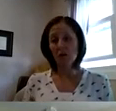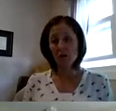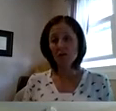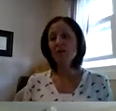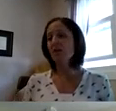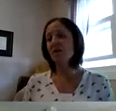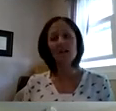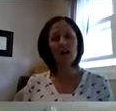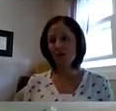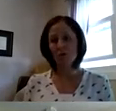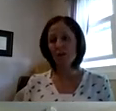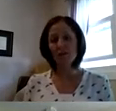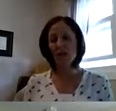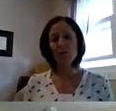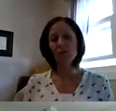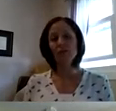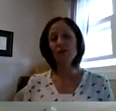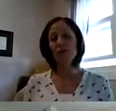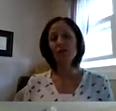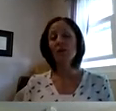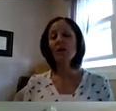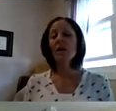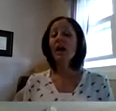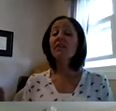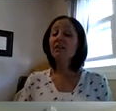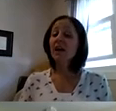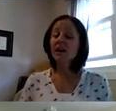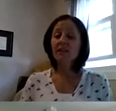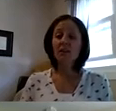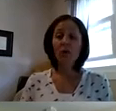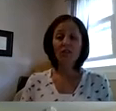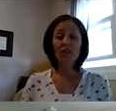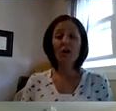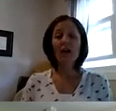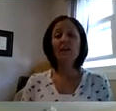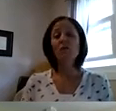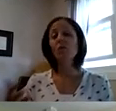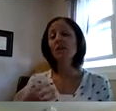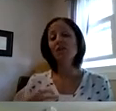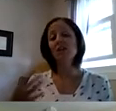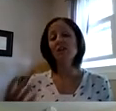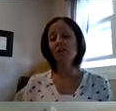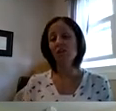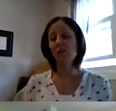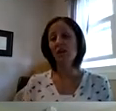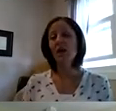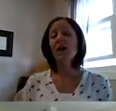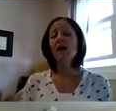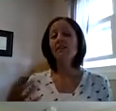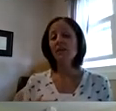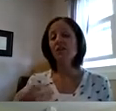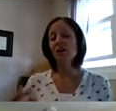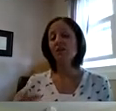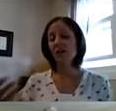experience art that may not otherwise be able to. And then, like I said, the questions we're asking, we're really trying to determine